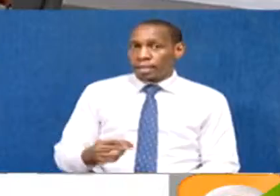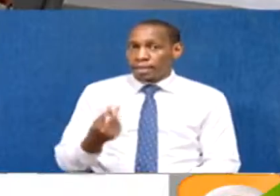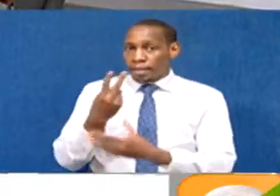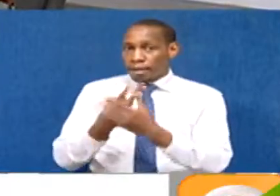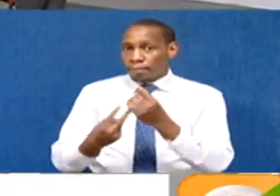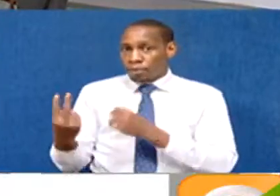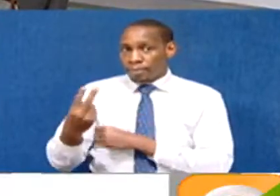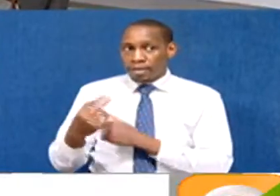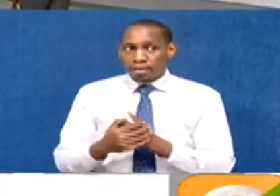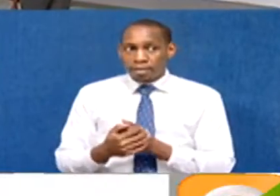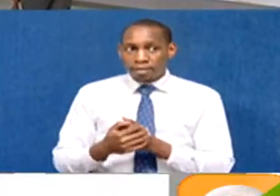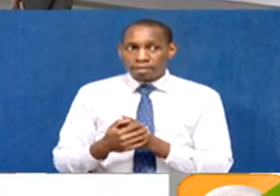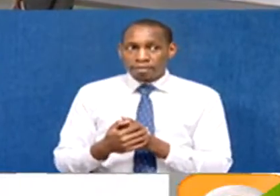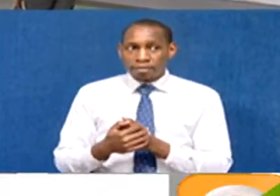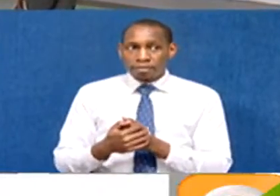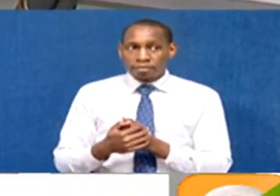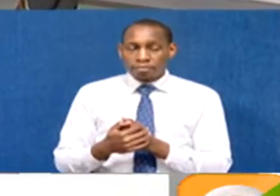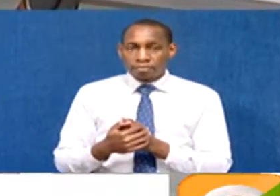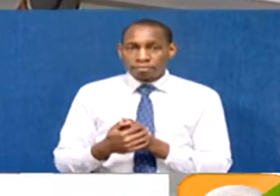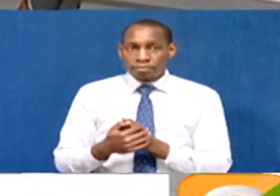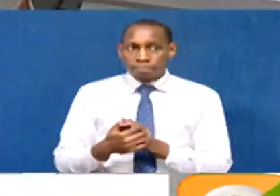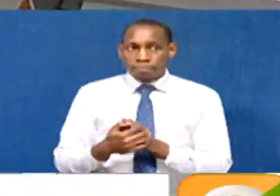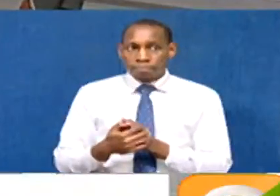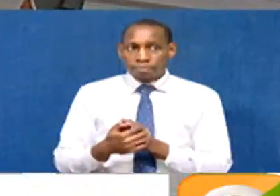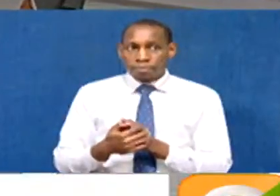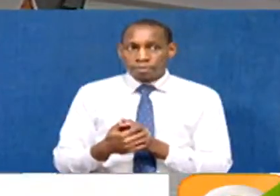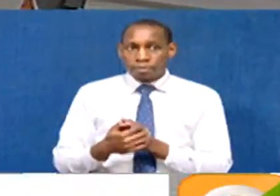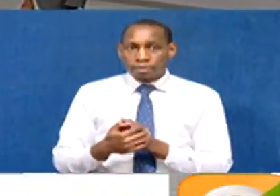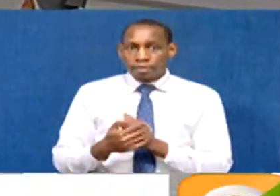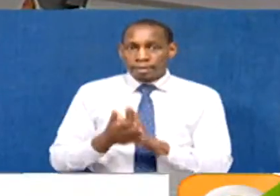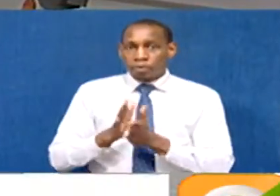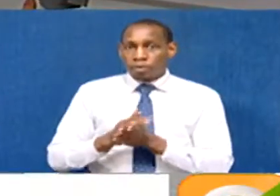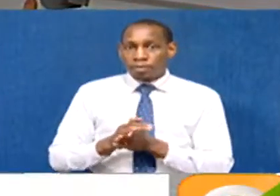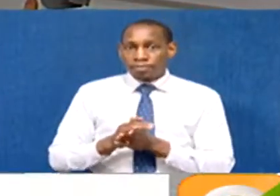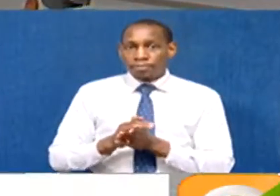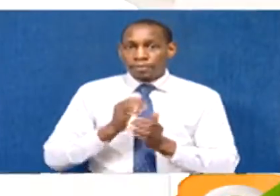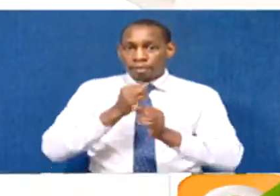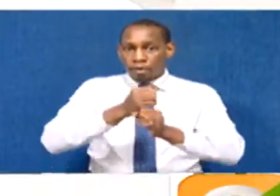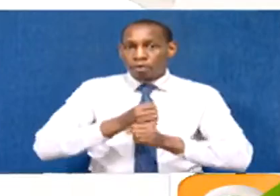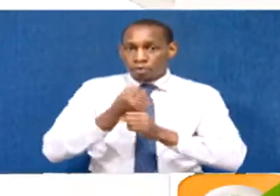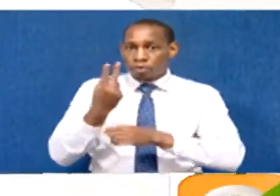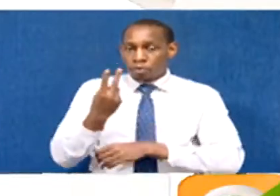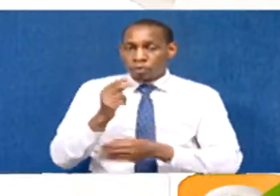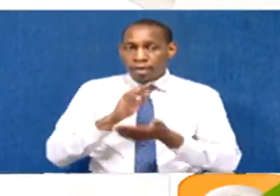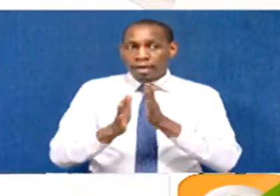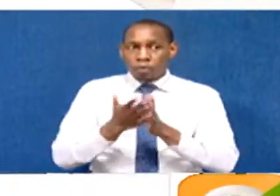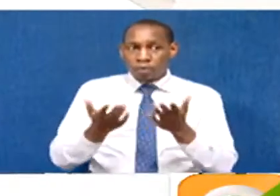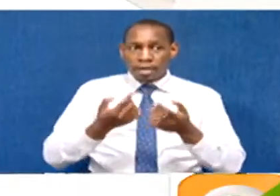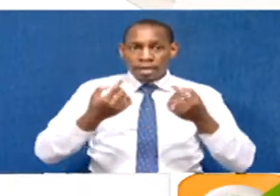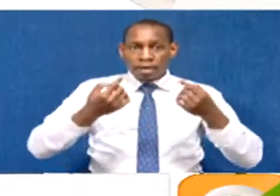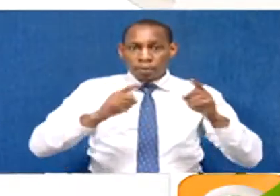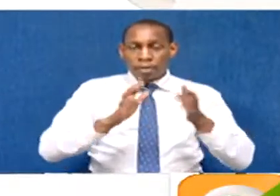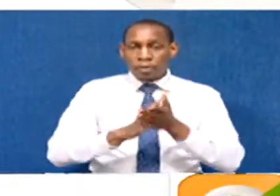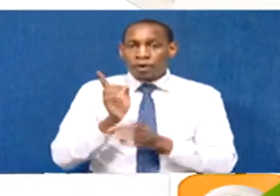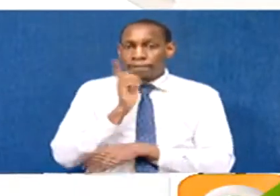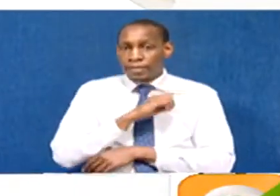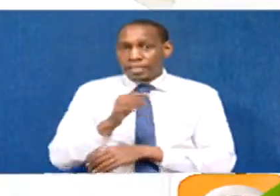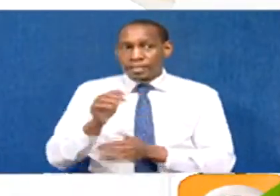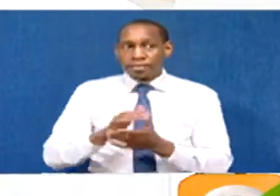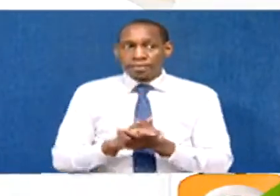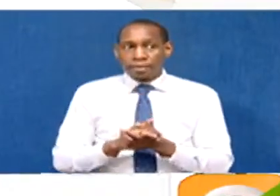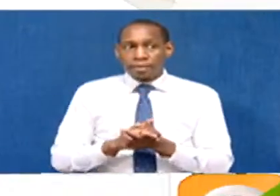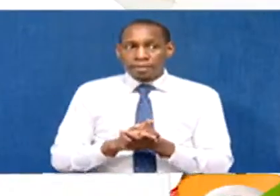of you, none of the part, this so-called two-horse race, none of them can win or cross the finish